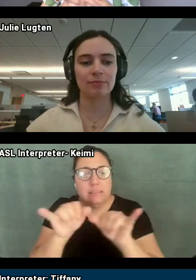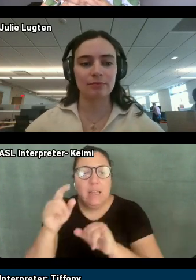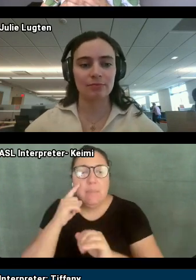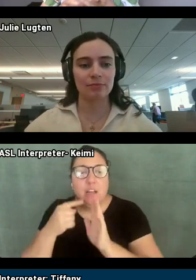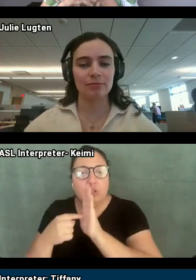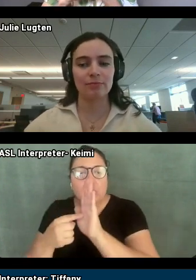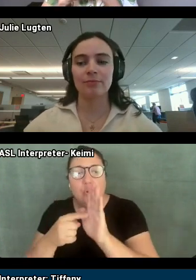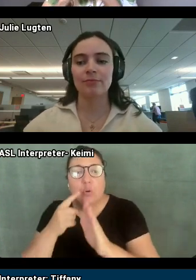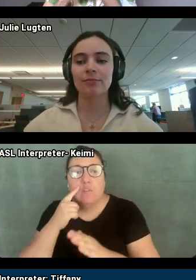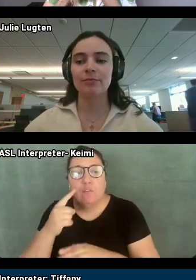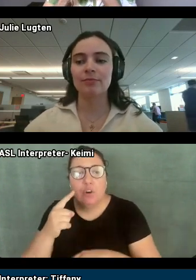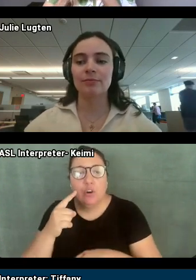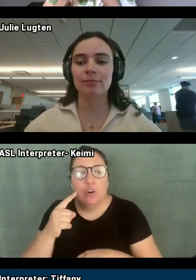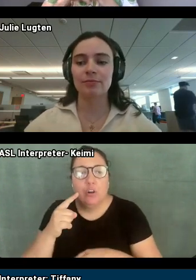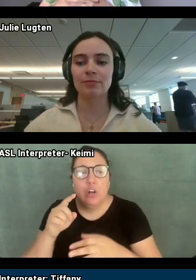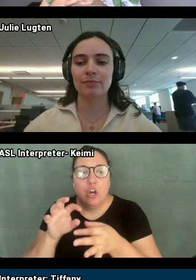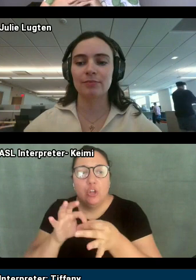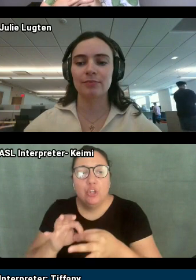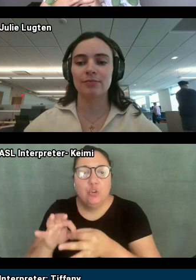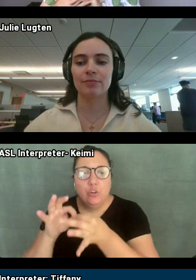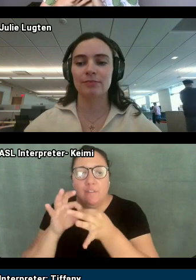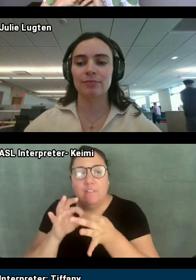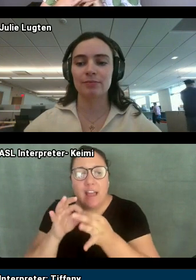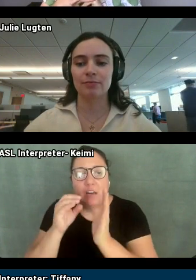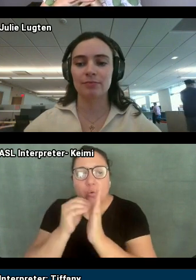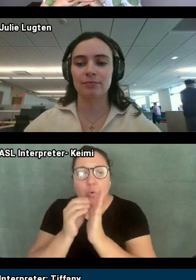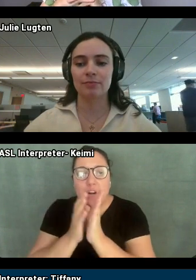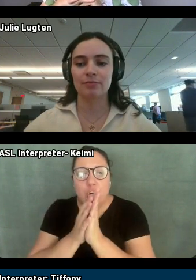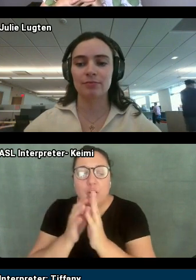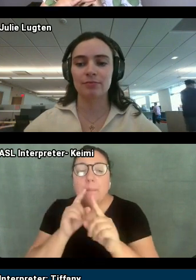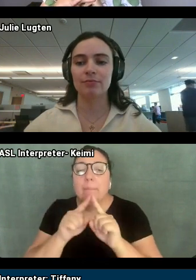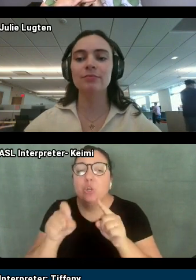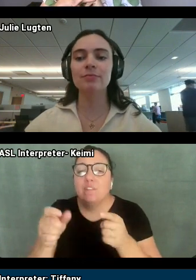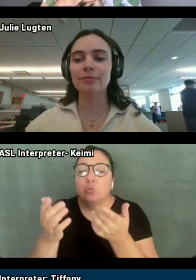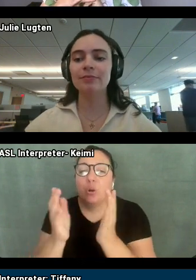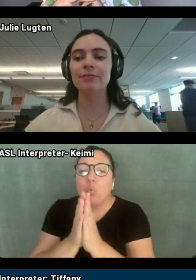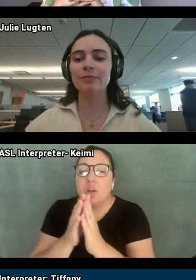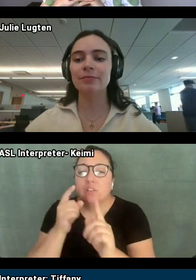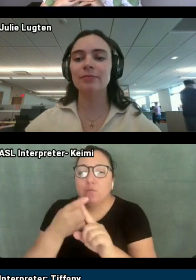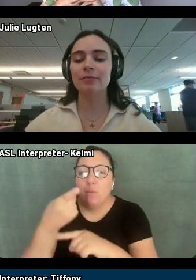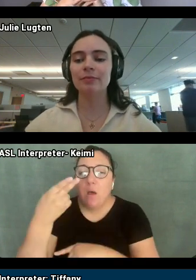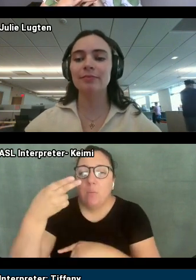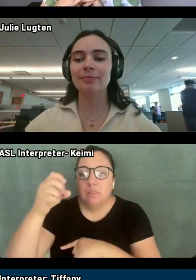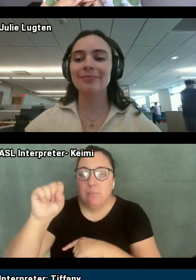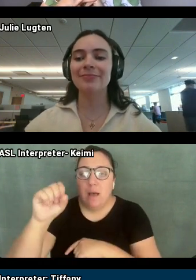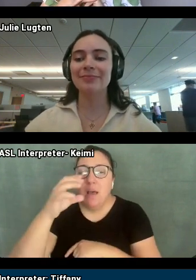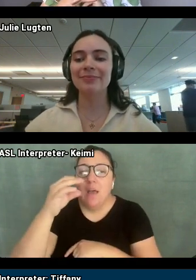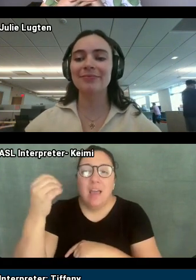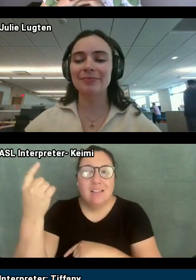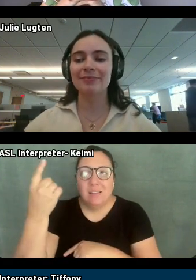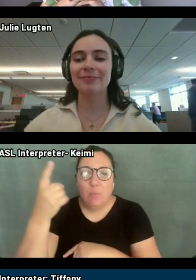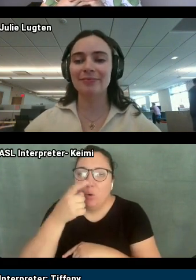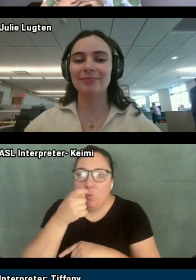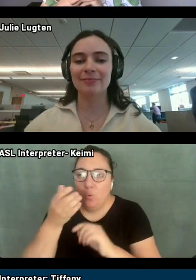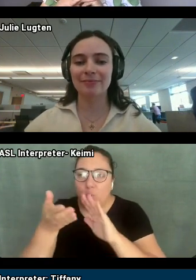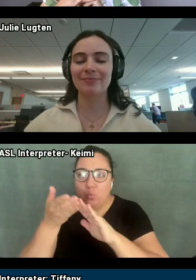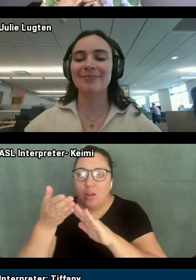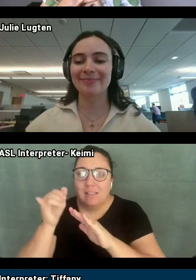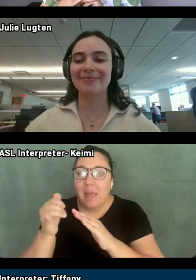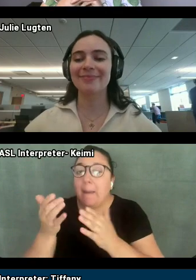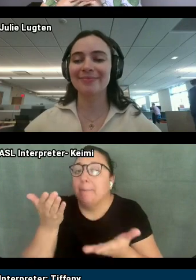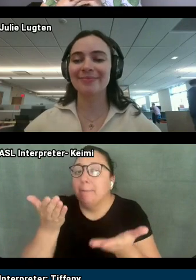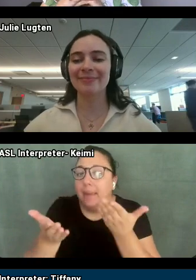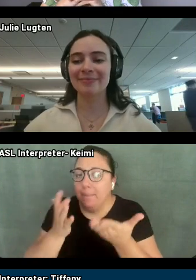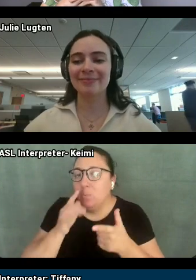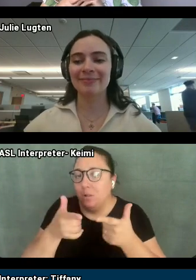get the unified record editor. It's just you have to request it from HubSpot, and then whoever runs the beta, may let you in on